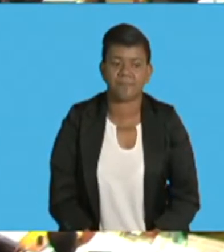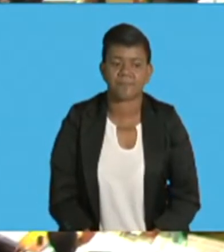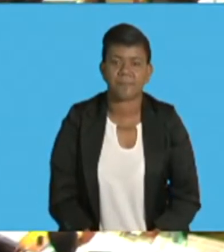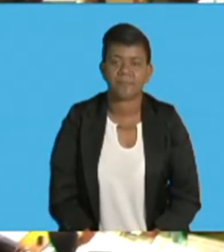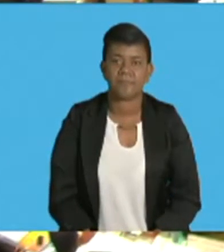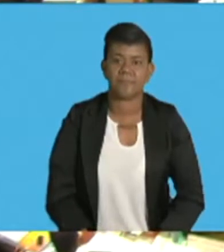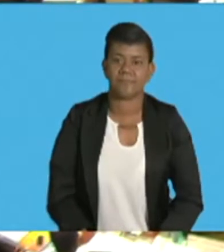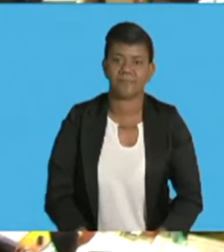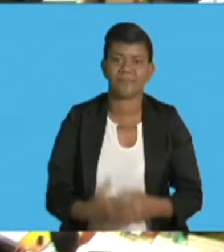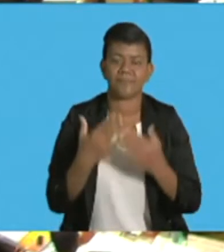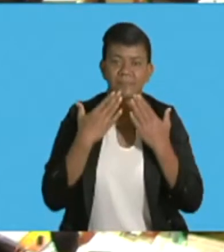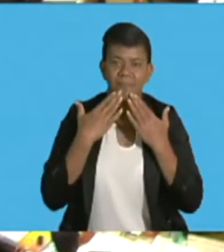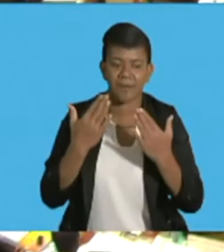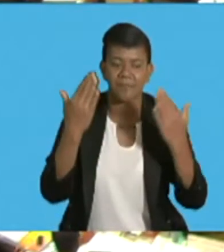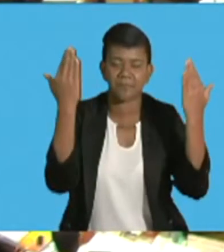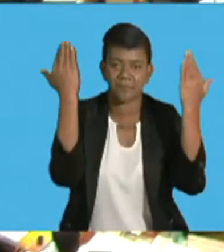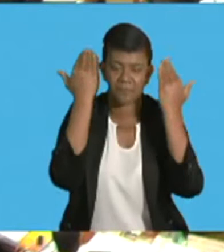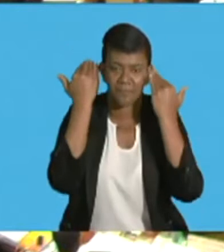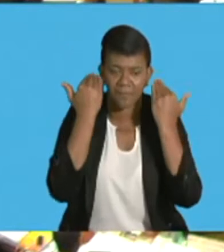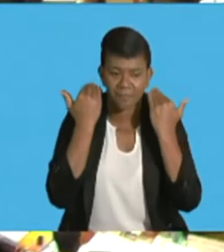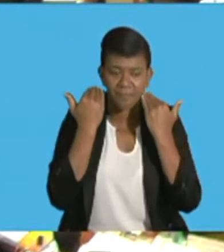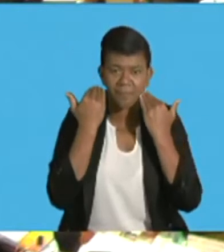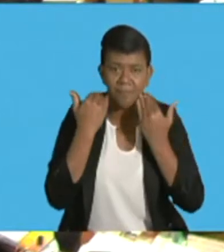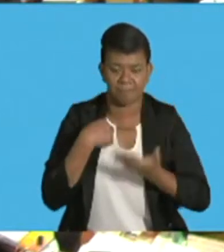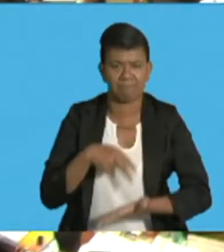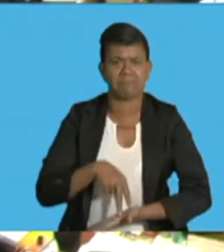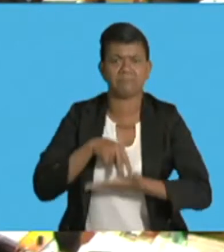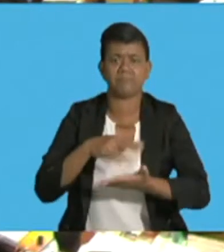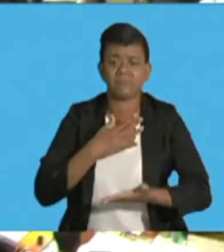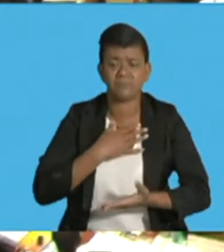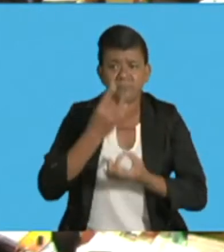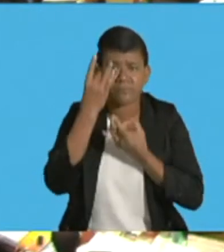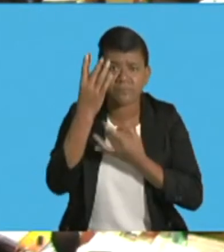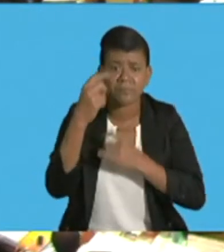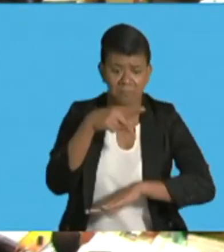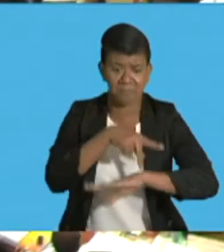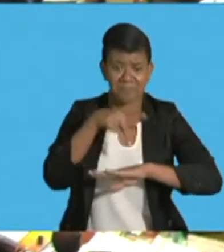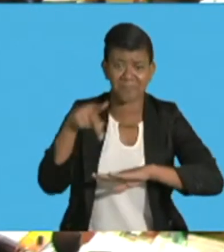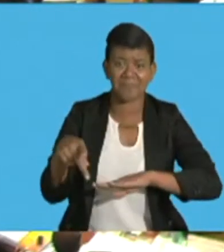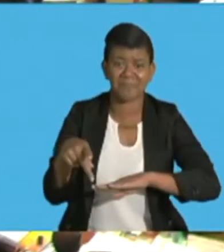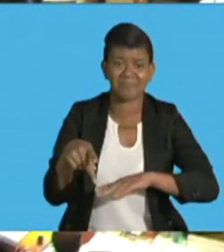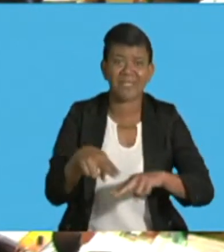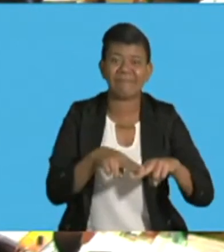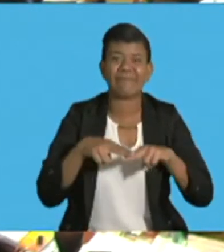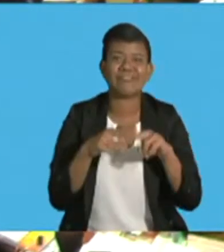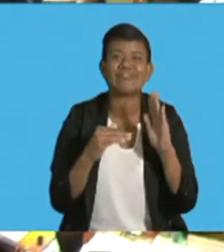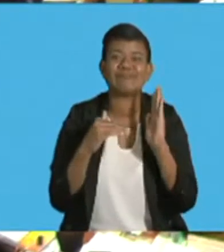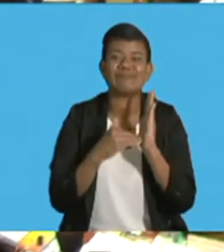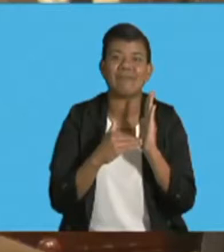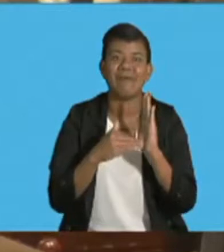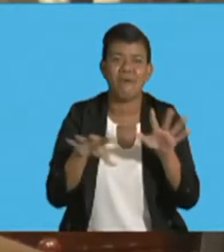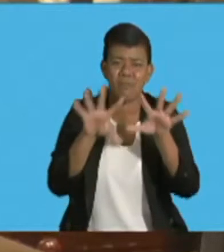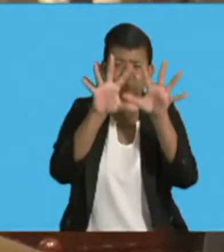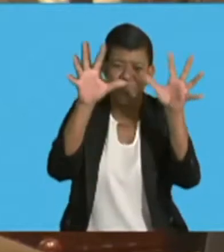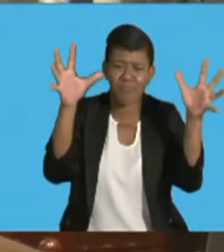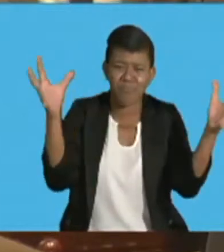Thank you, Mr. Speaker, sir. Mr. Speaker, I rise to inform Parliament of Fiji's chairing of the Small States Forum of the World Bank. His